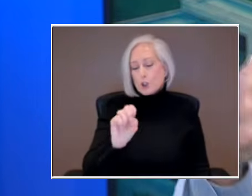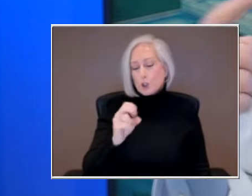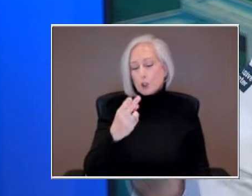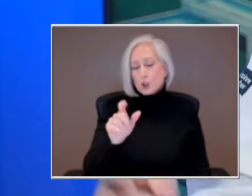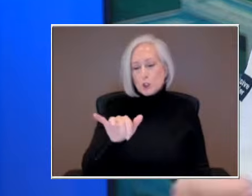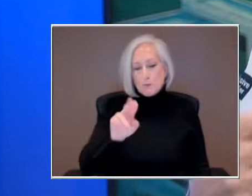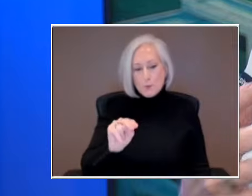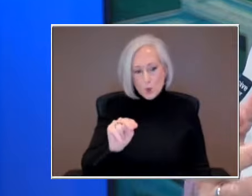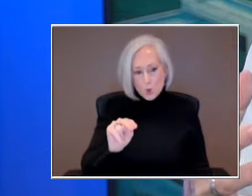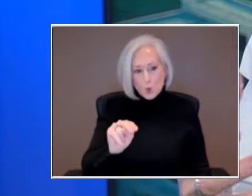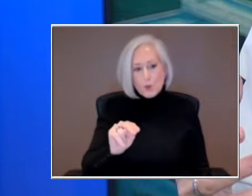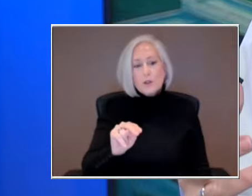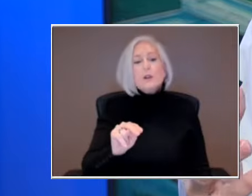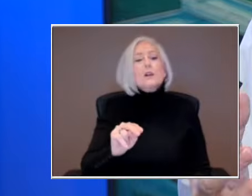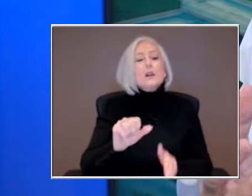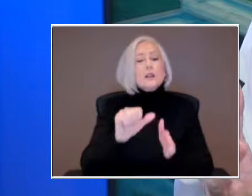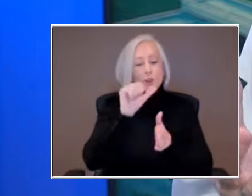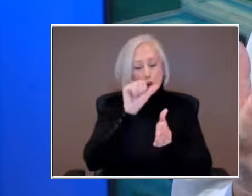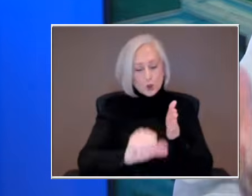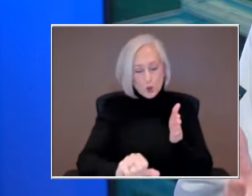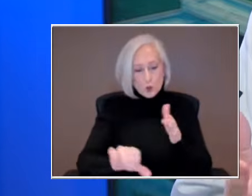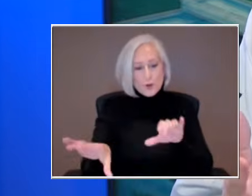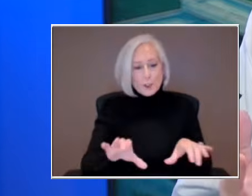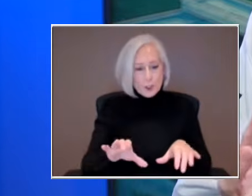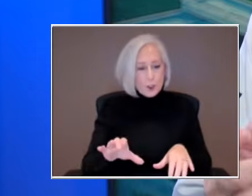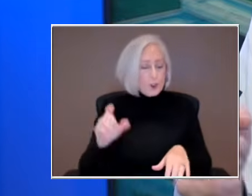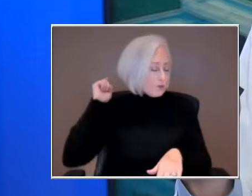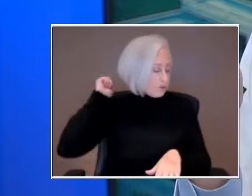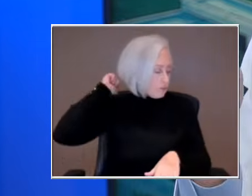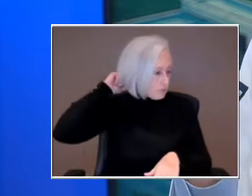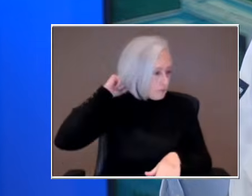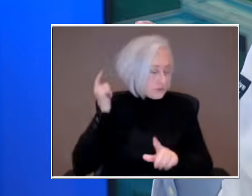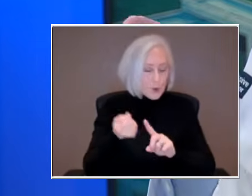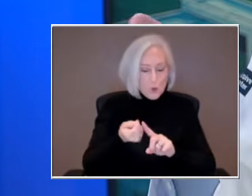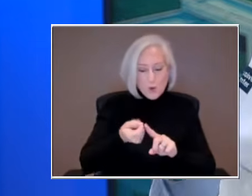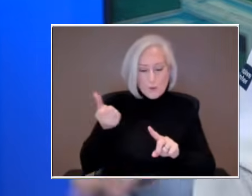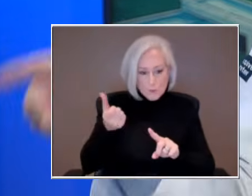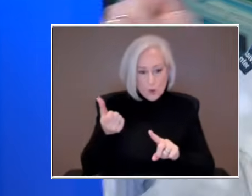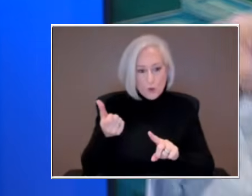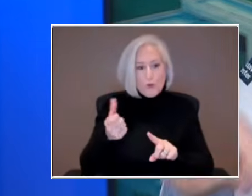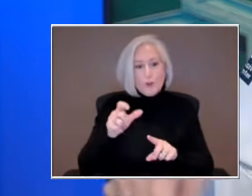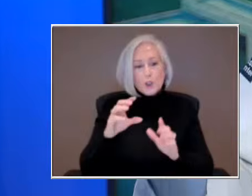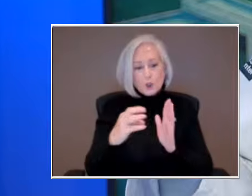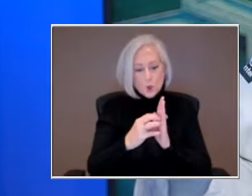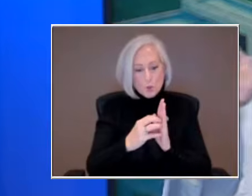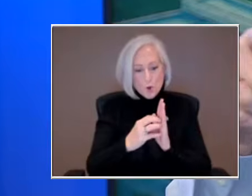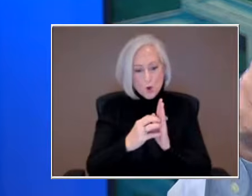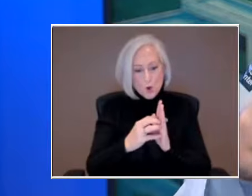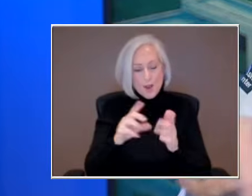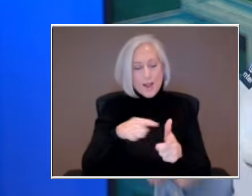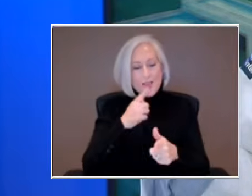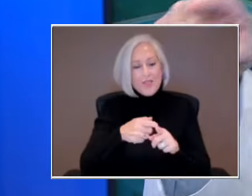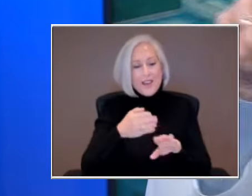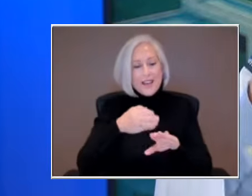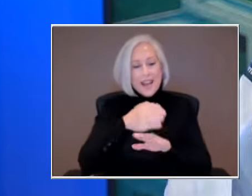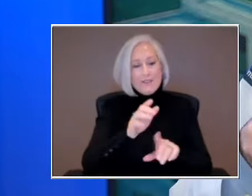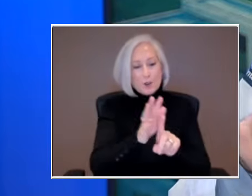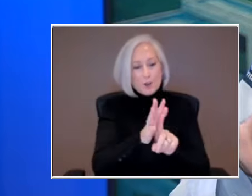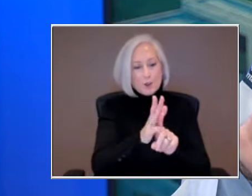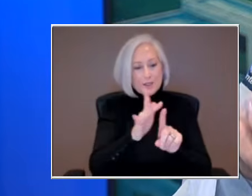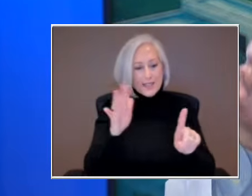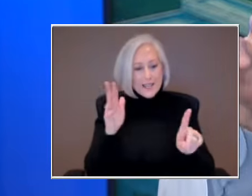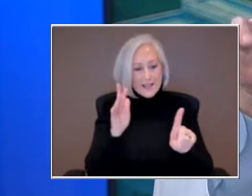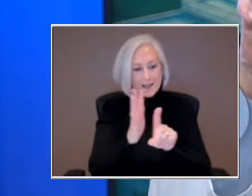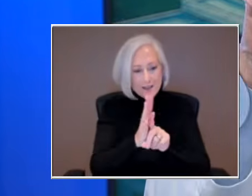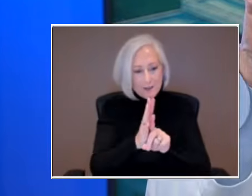the cerebellum, first line, and then radiation after that in the lining of where the